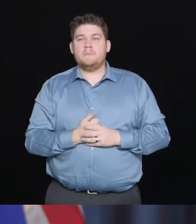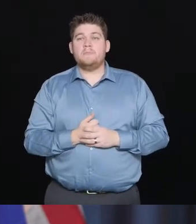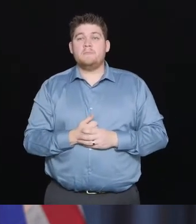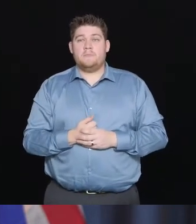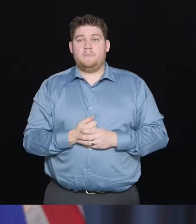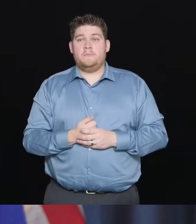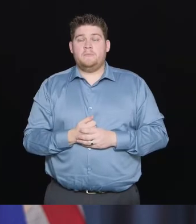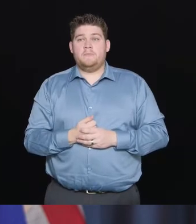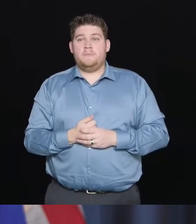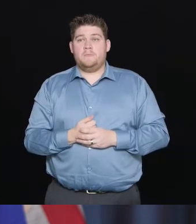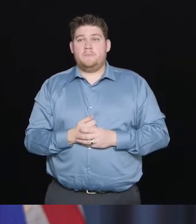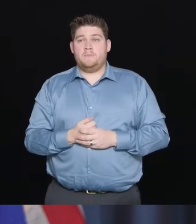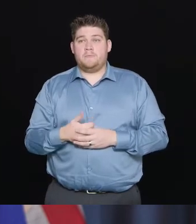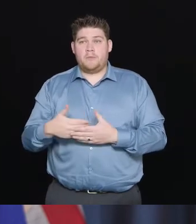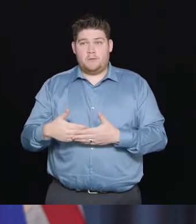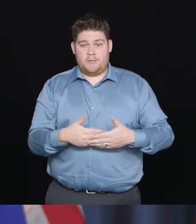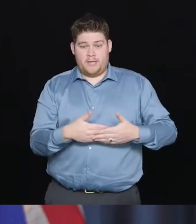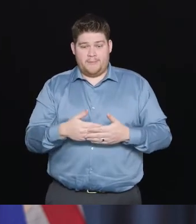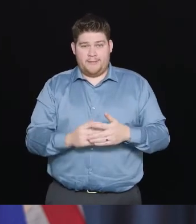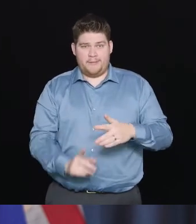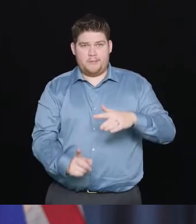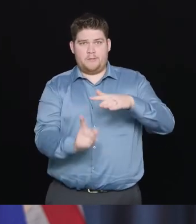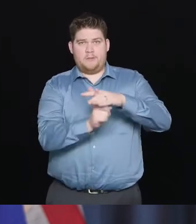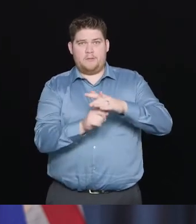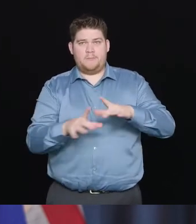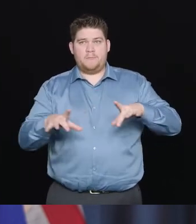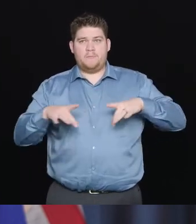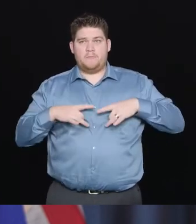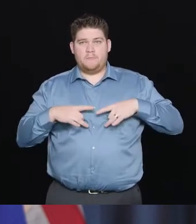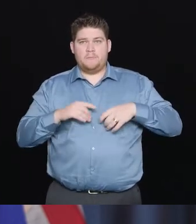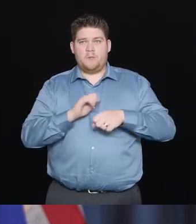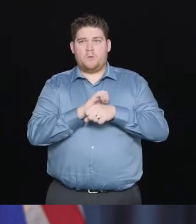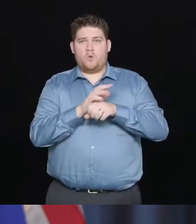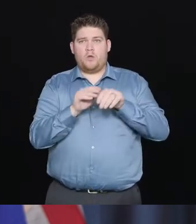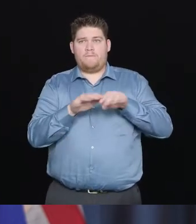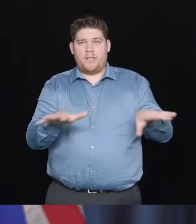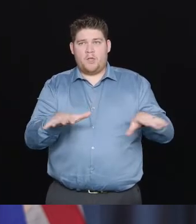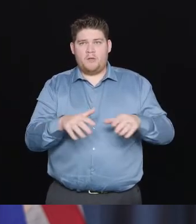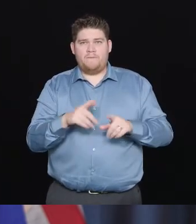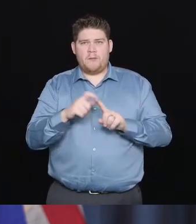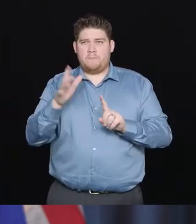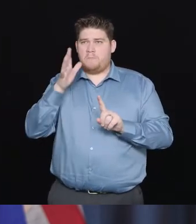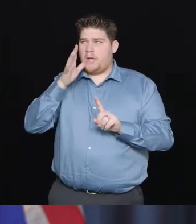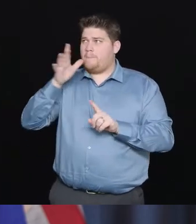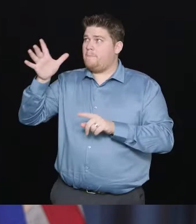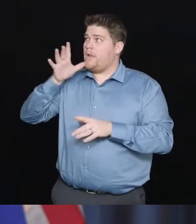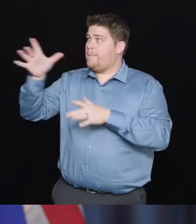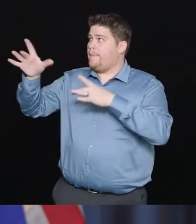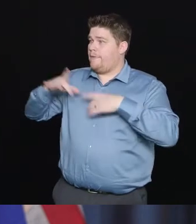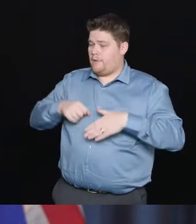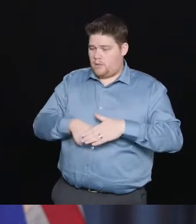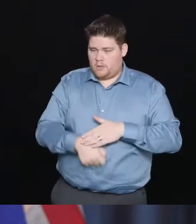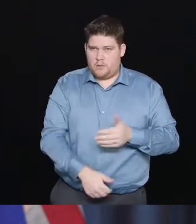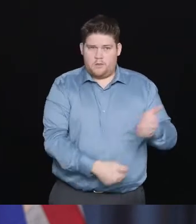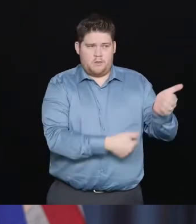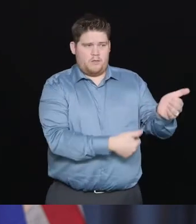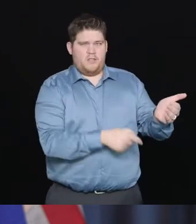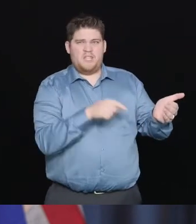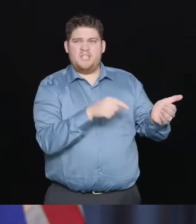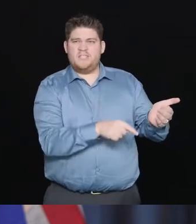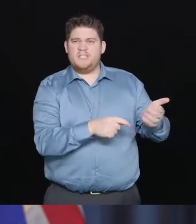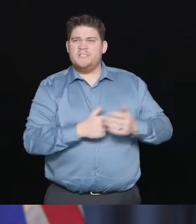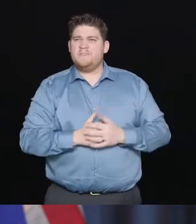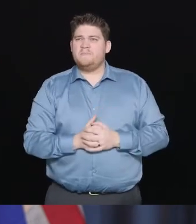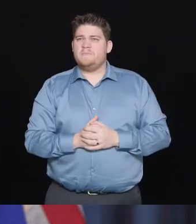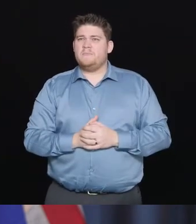What should a parent or guardian be looking for, and when should they have their baby assessed? Yeah, good question. As